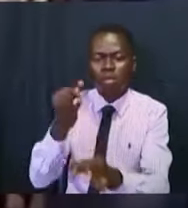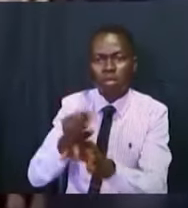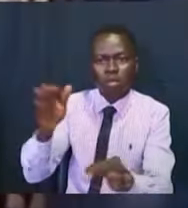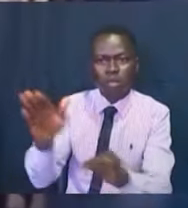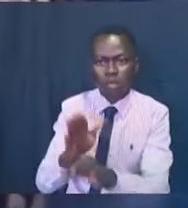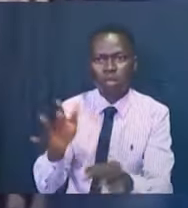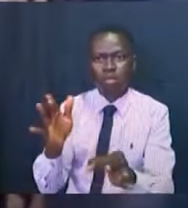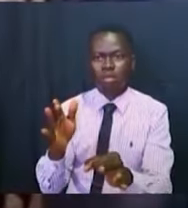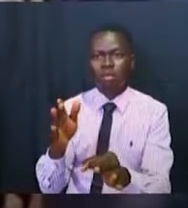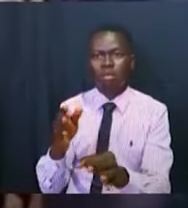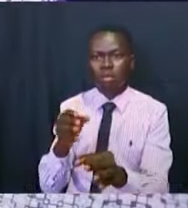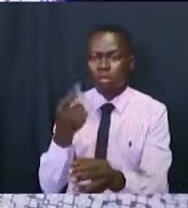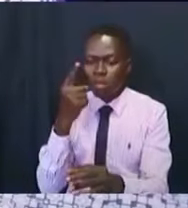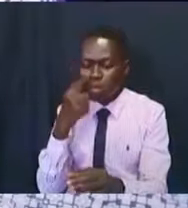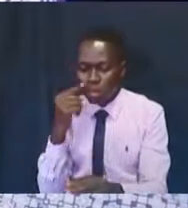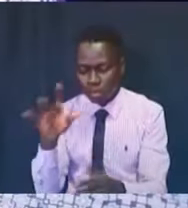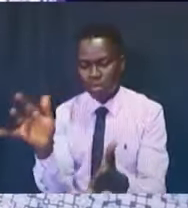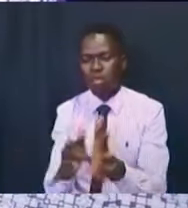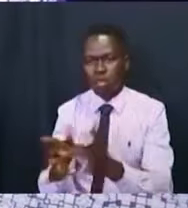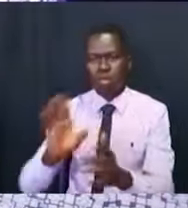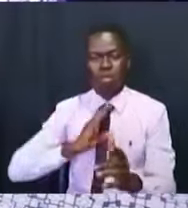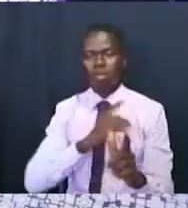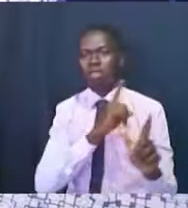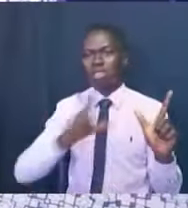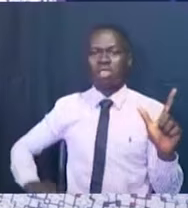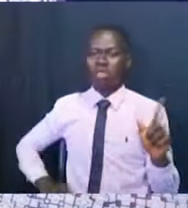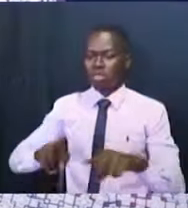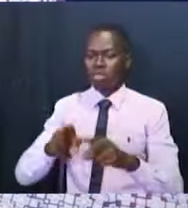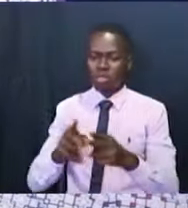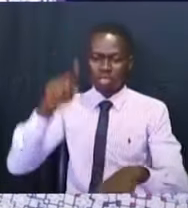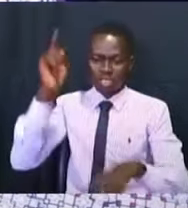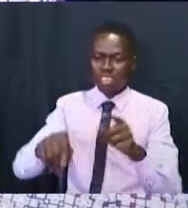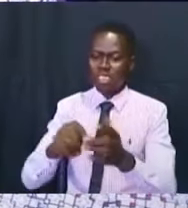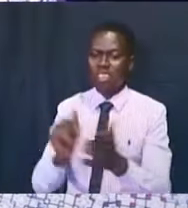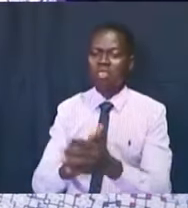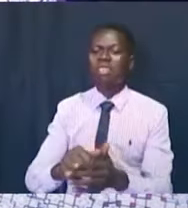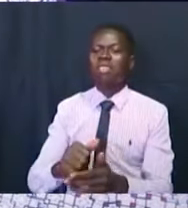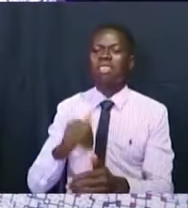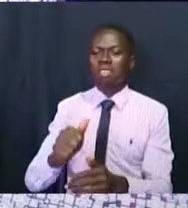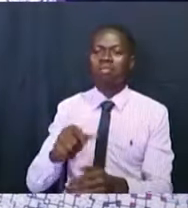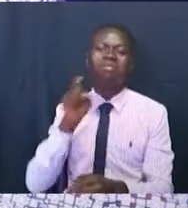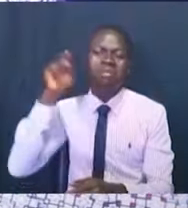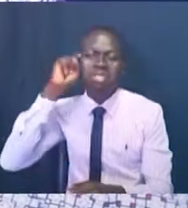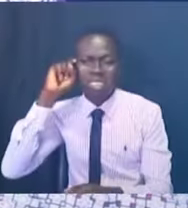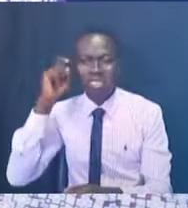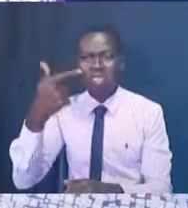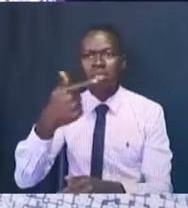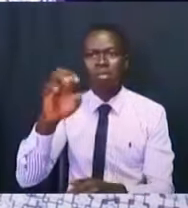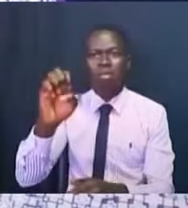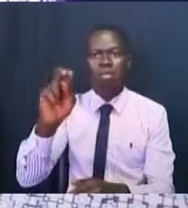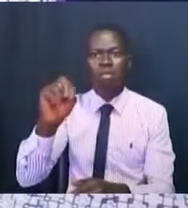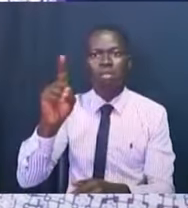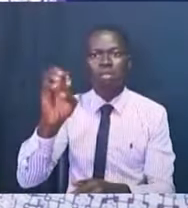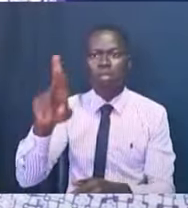our Lord. And somebody shouldn't just say that it is gender balance, because it's amen, so it's a woman. Now